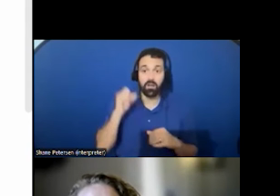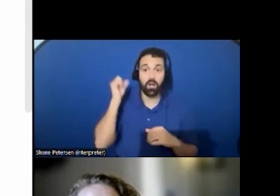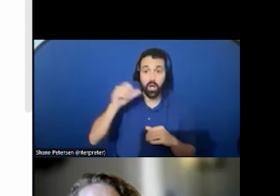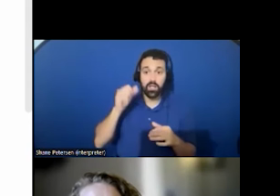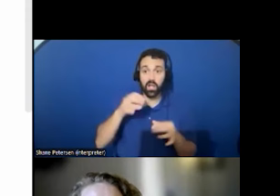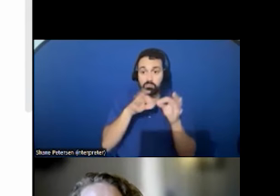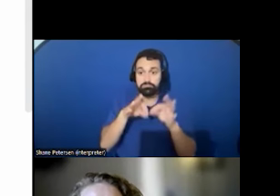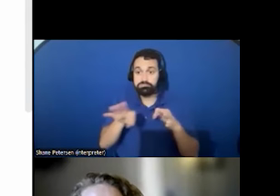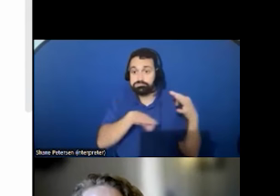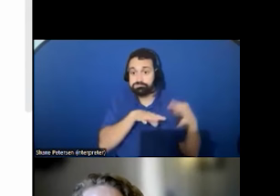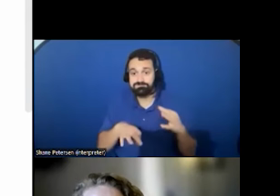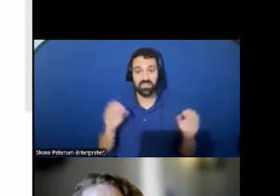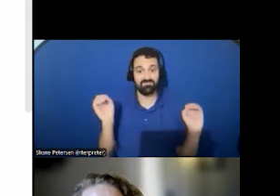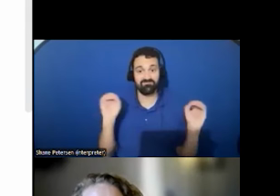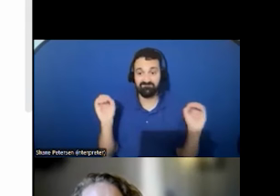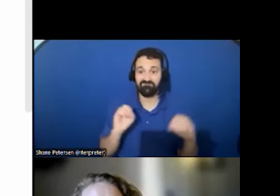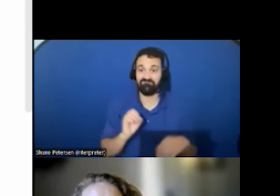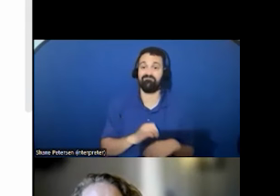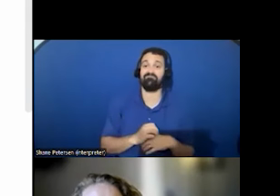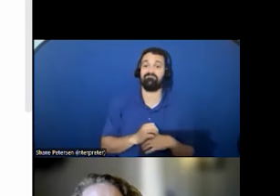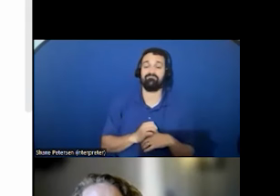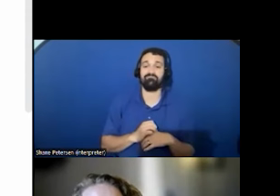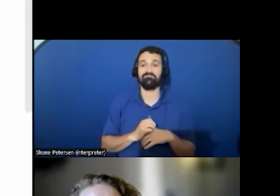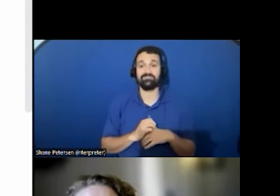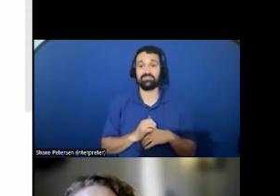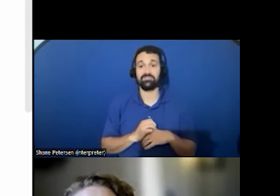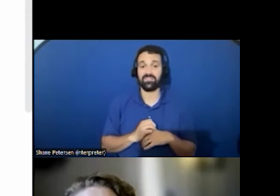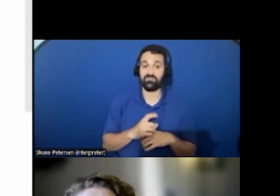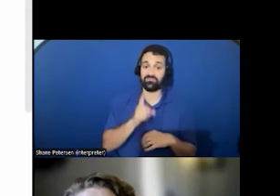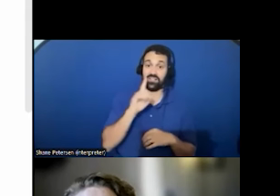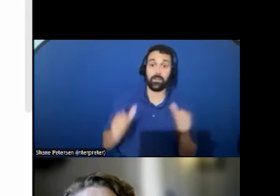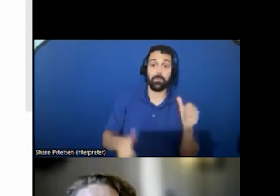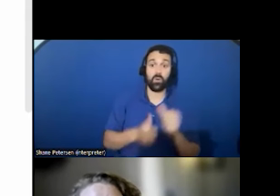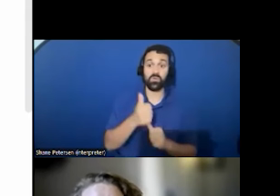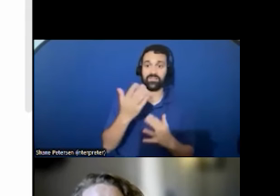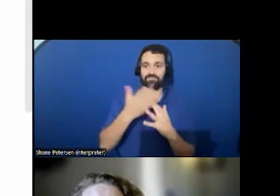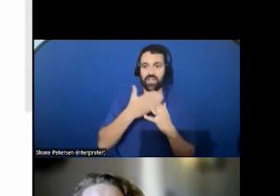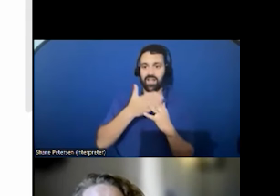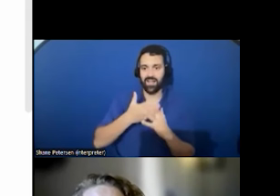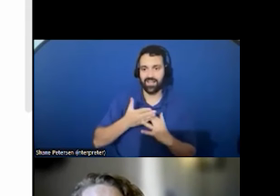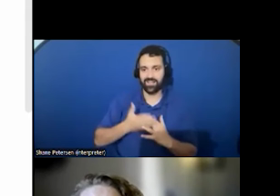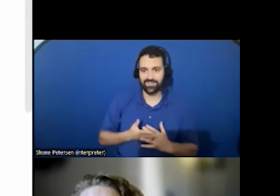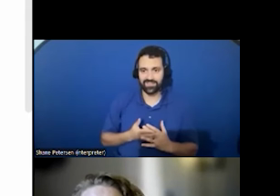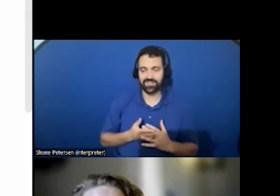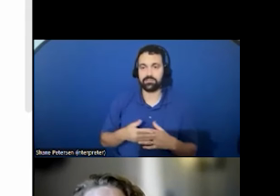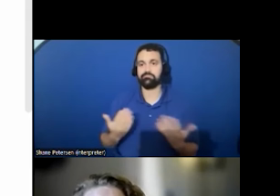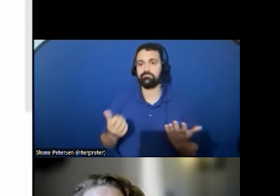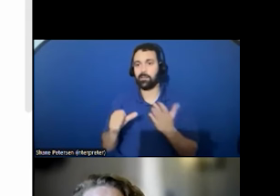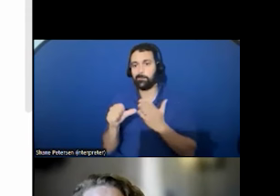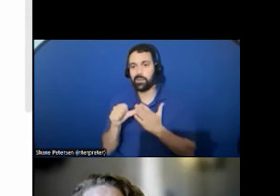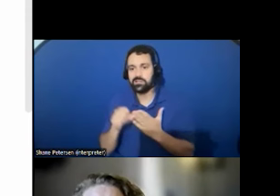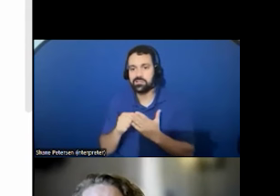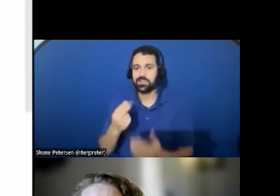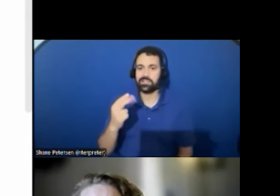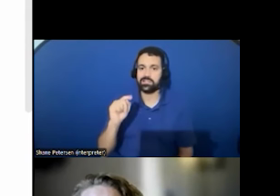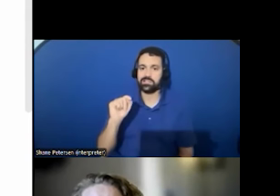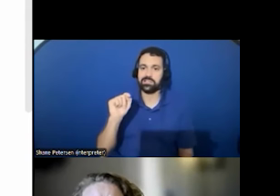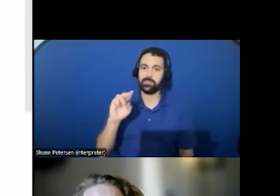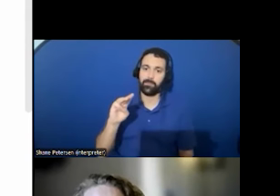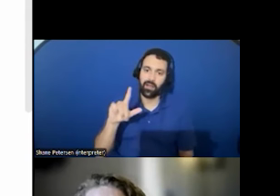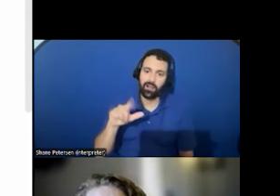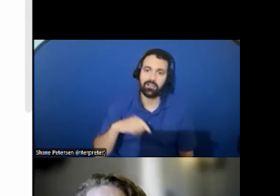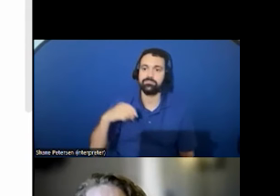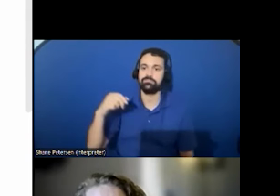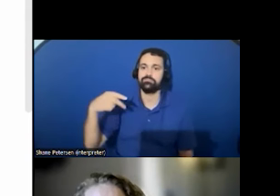like that inside of multimedia. So this is mostly files. pages, HTML pages,